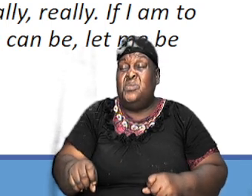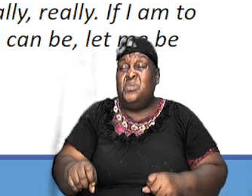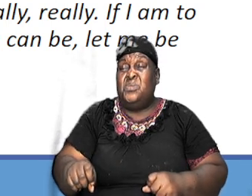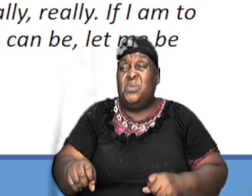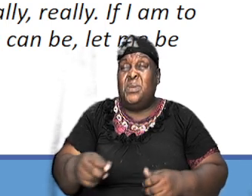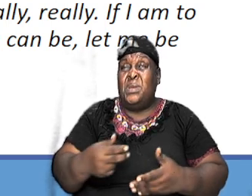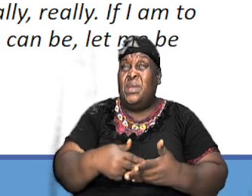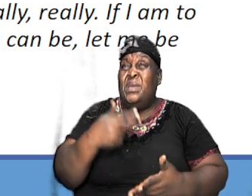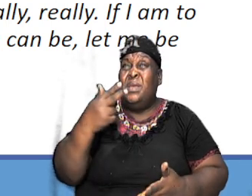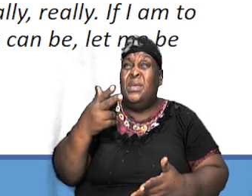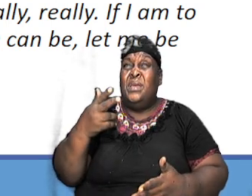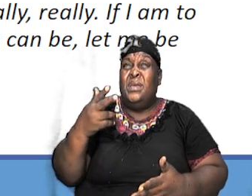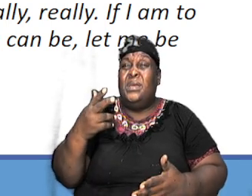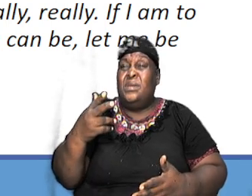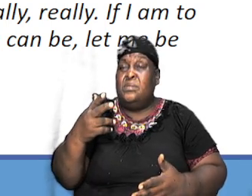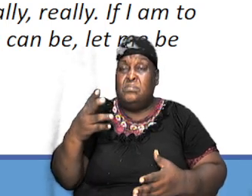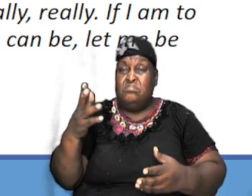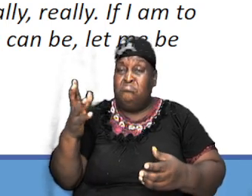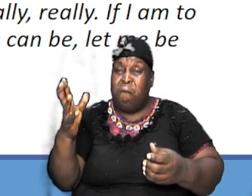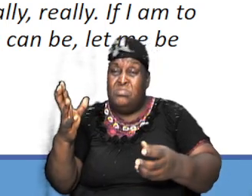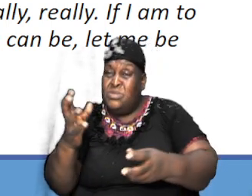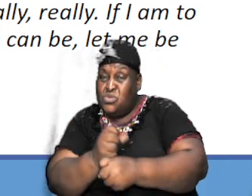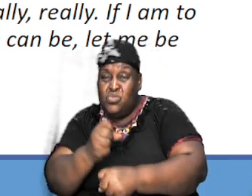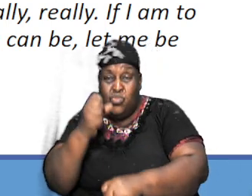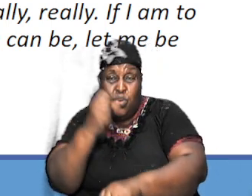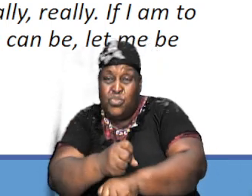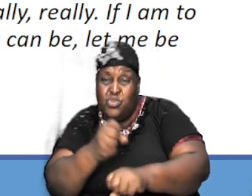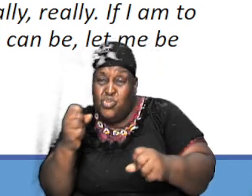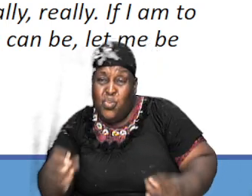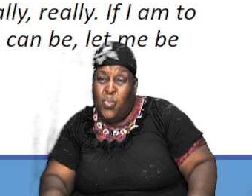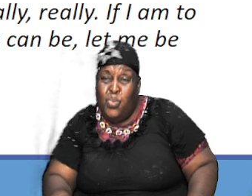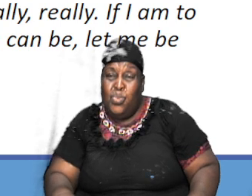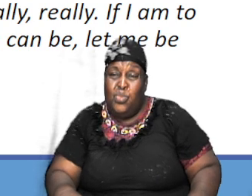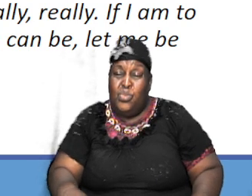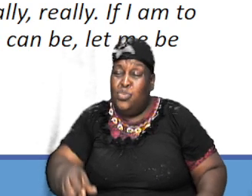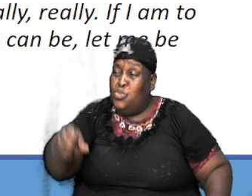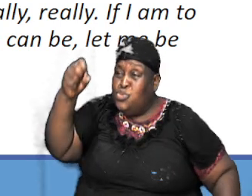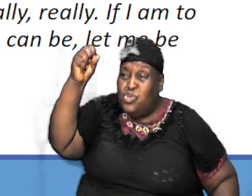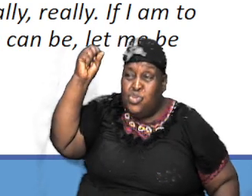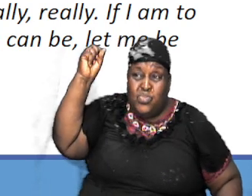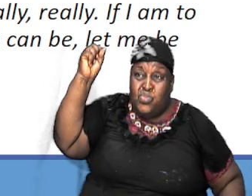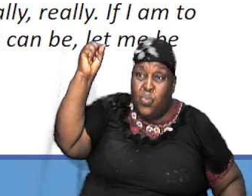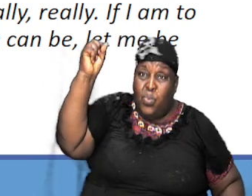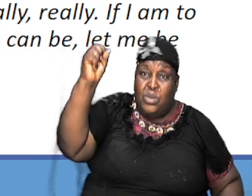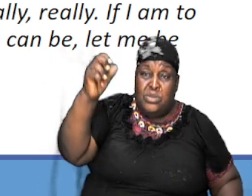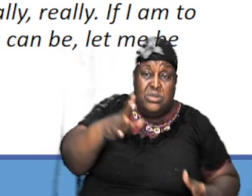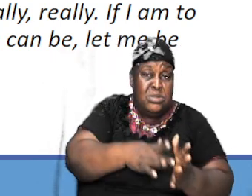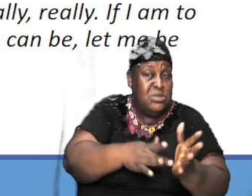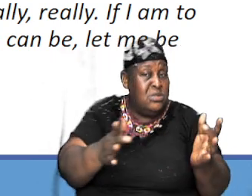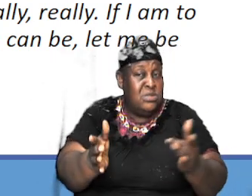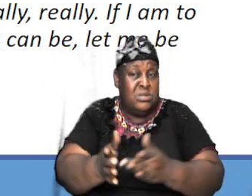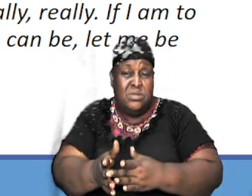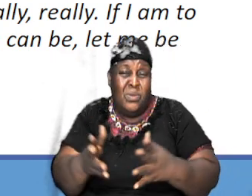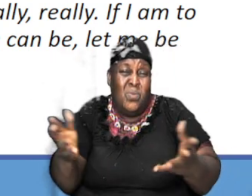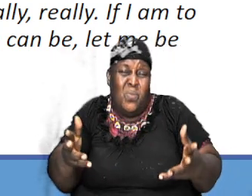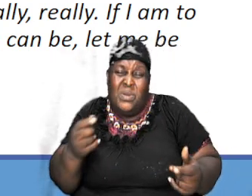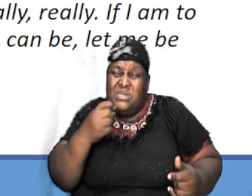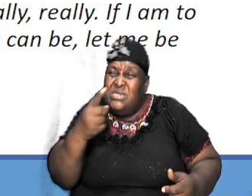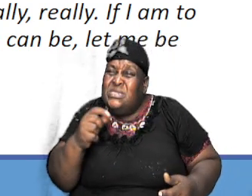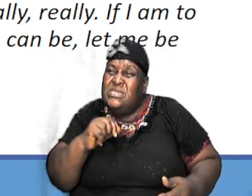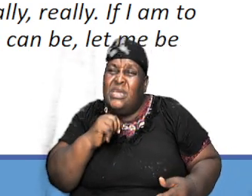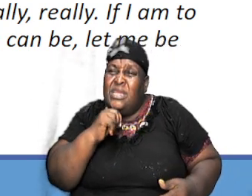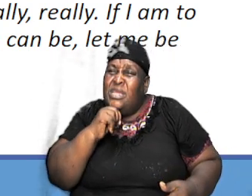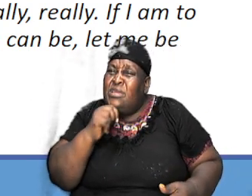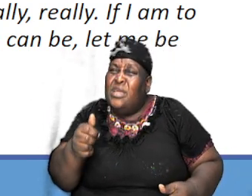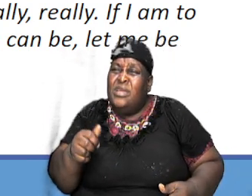they literally took up stone and said, look here, this man, we have to go stone him. Because what he said was unacceptable to